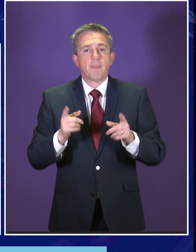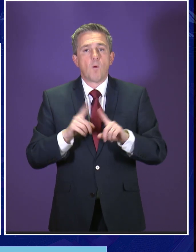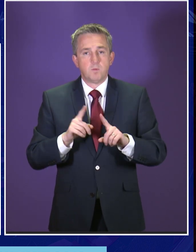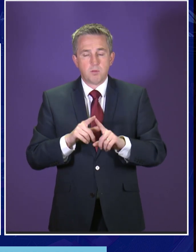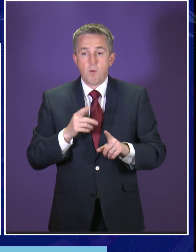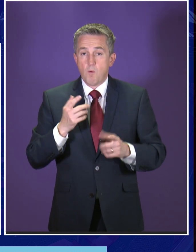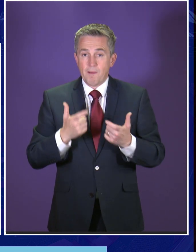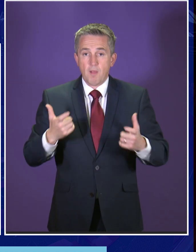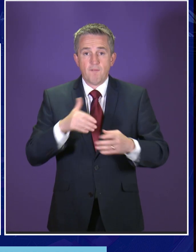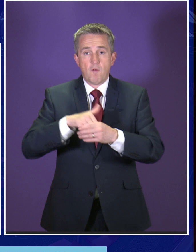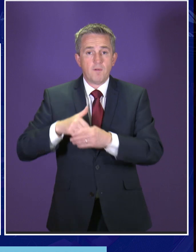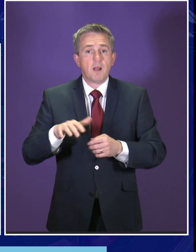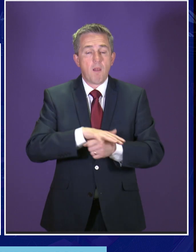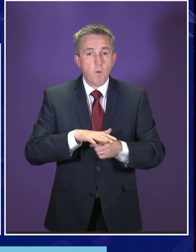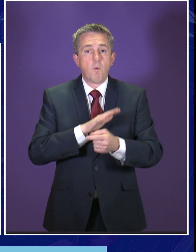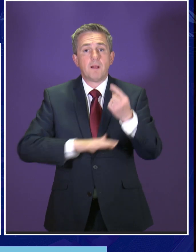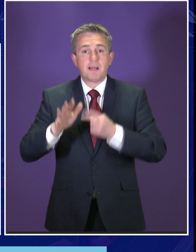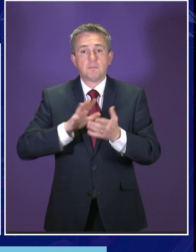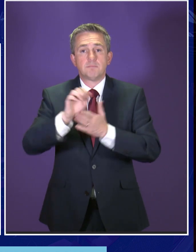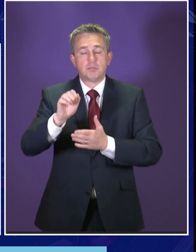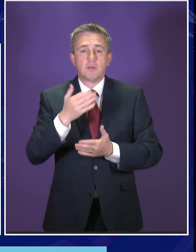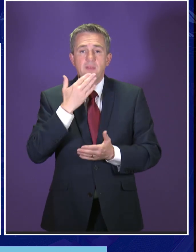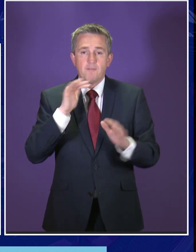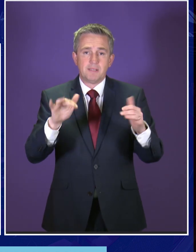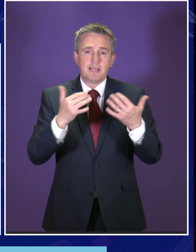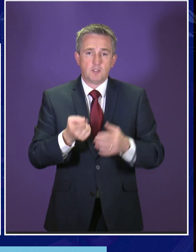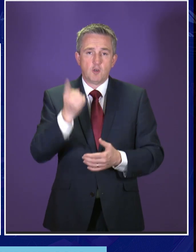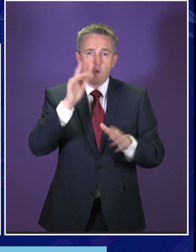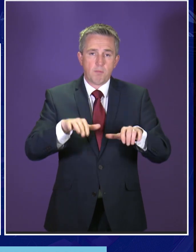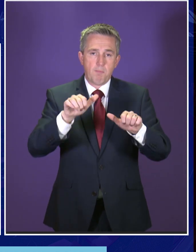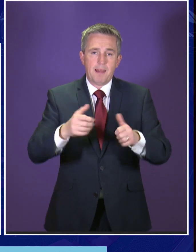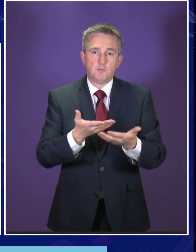cultural events. Thank you for your attention, and God bless you.